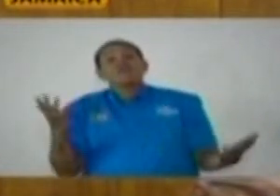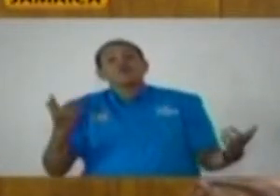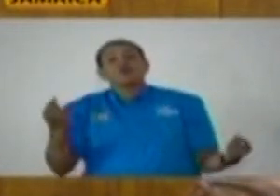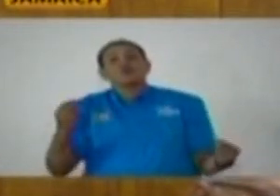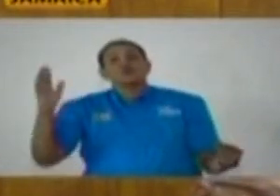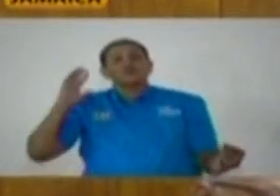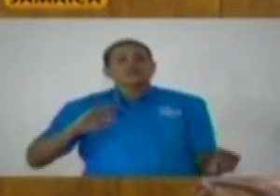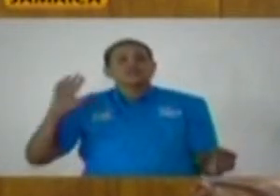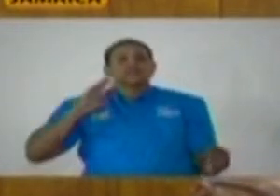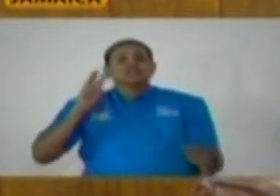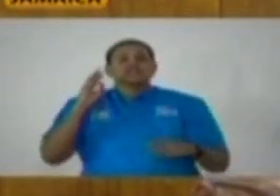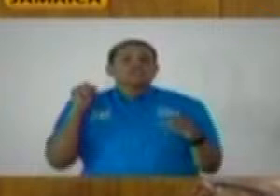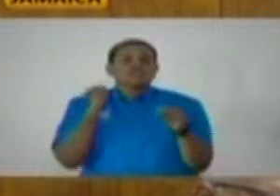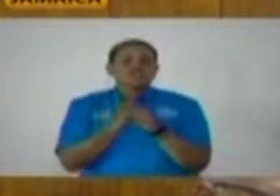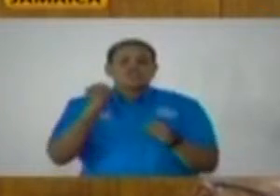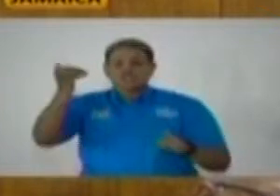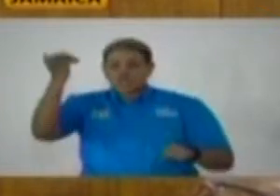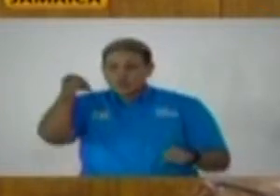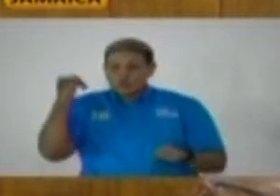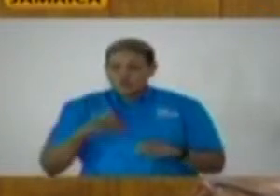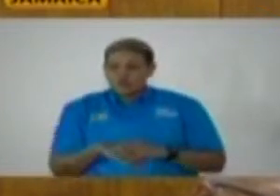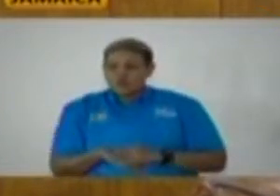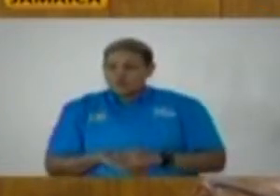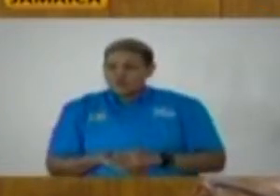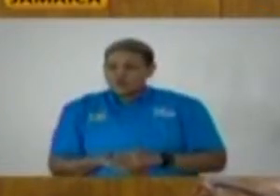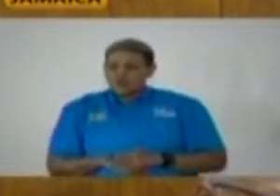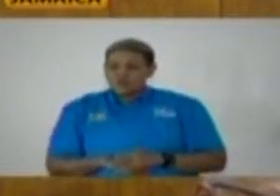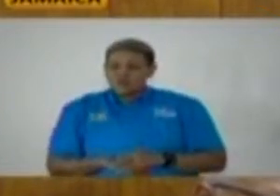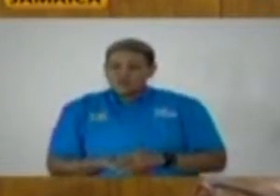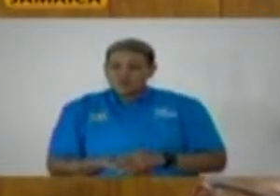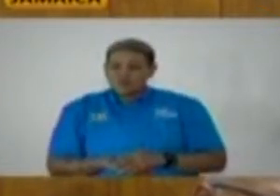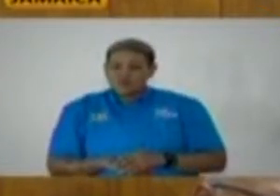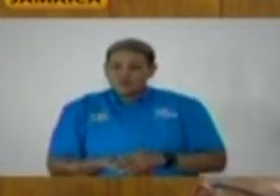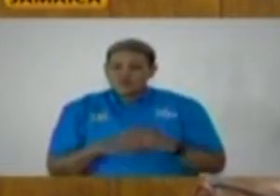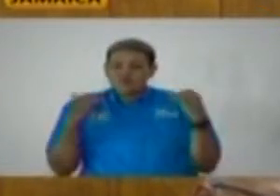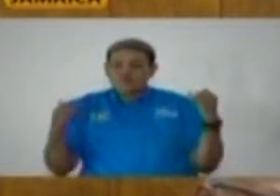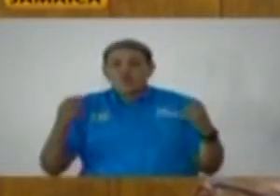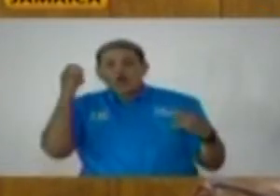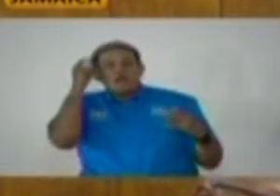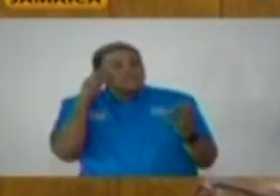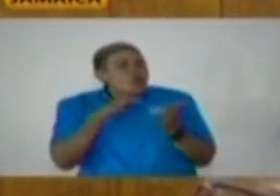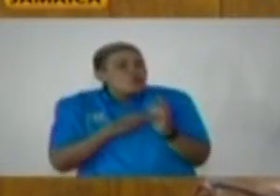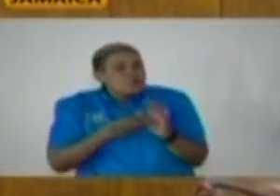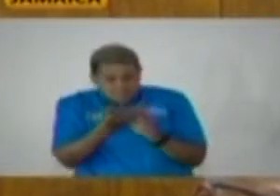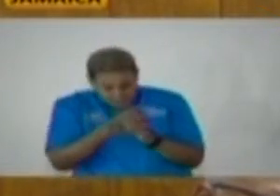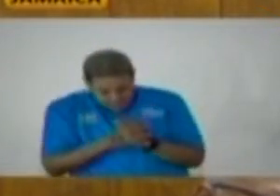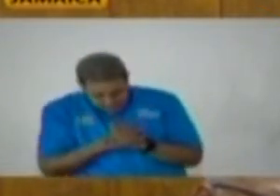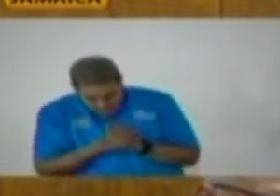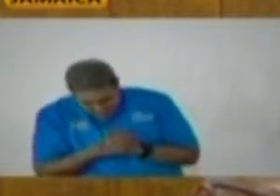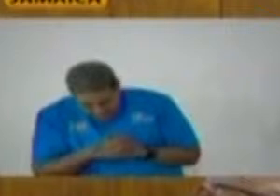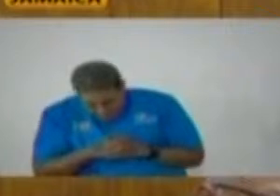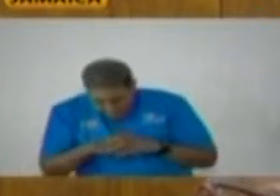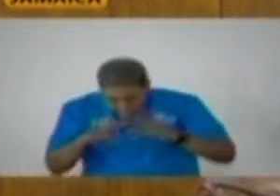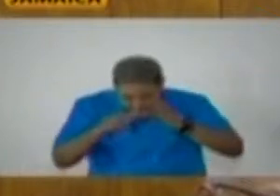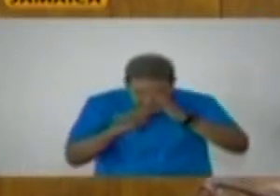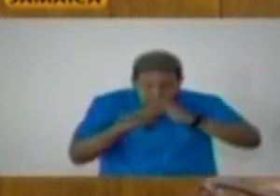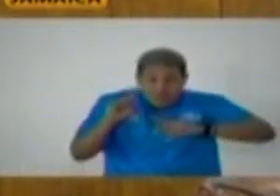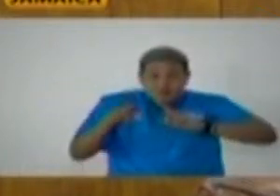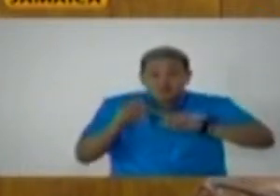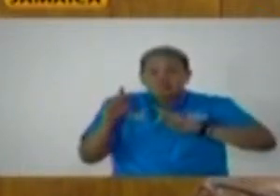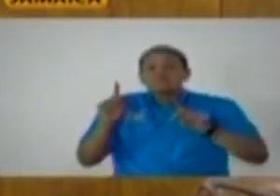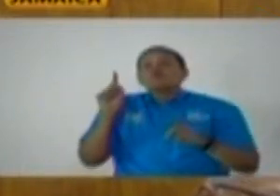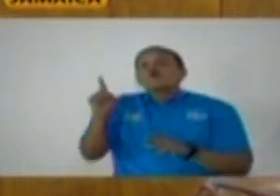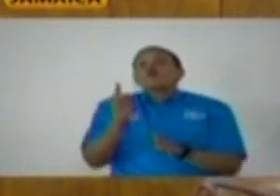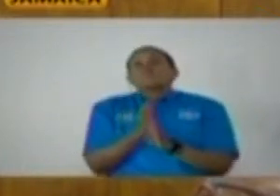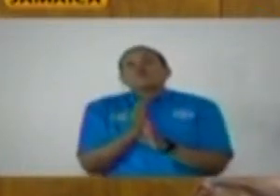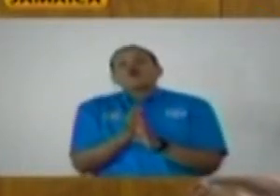doing 6 years ago. Now understand what that means. It means that when people go to a bus